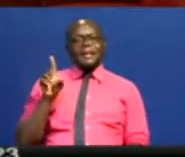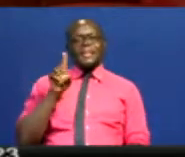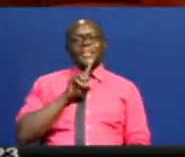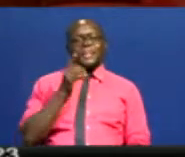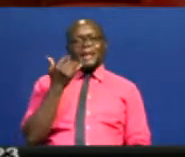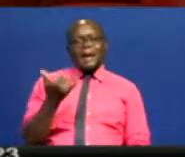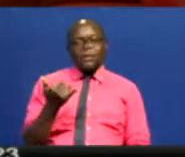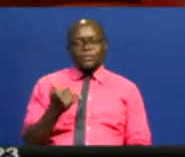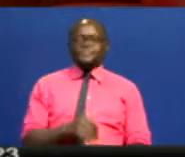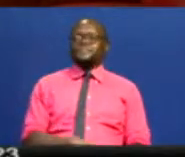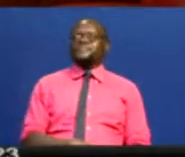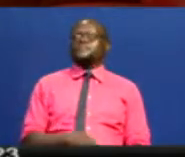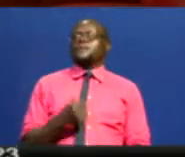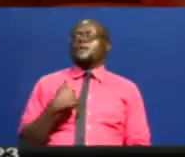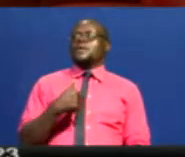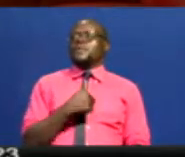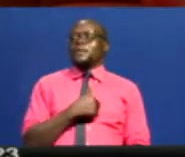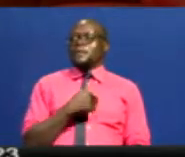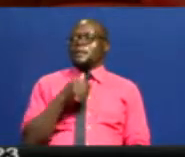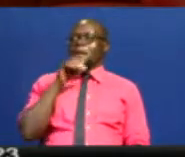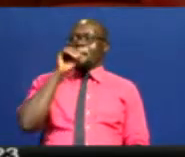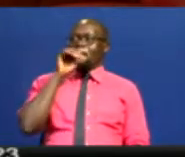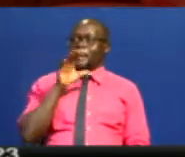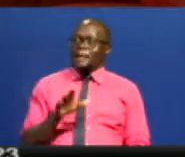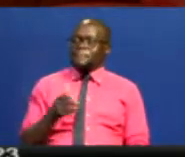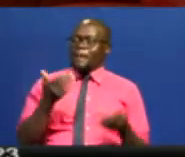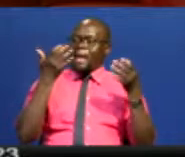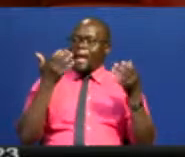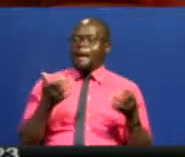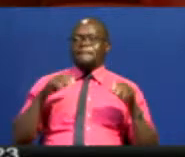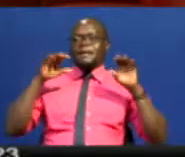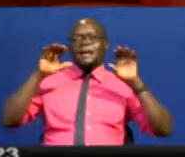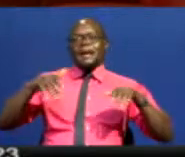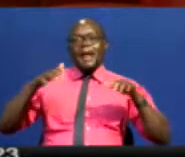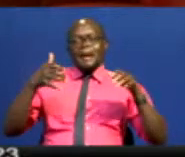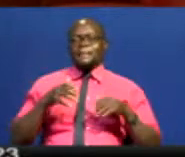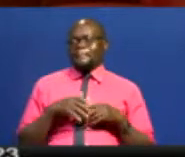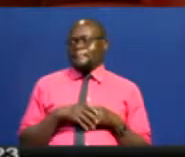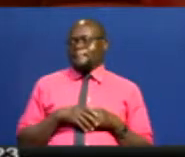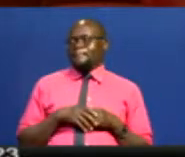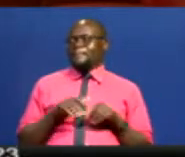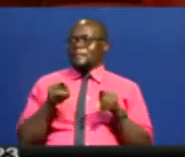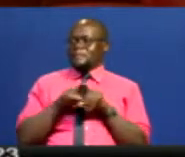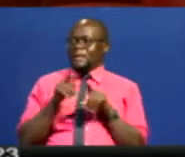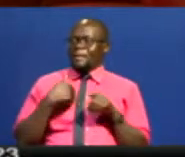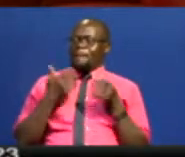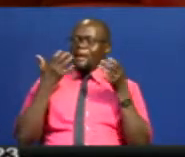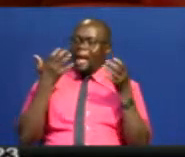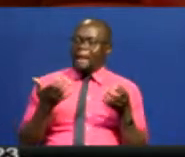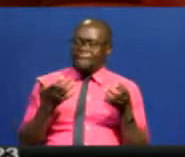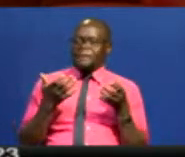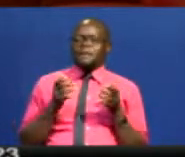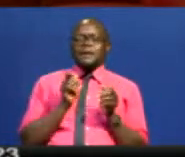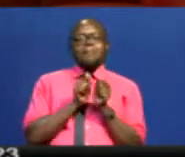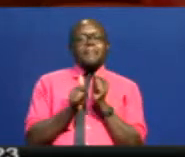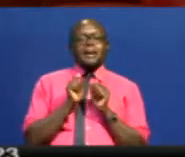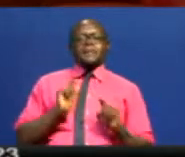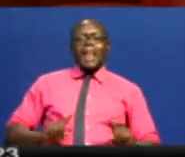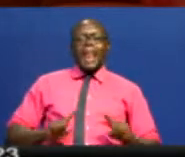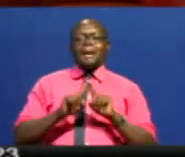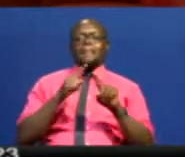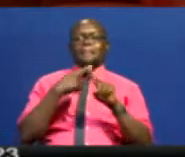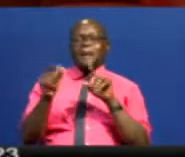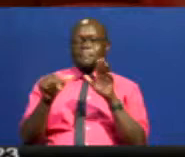Right now, we are blessed with heavy rains. And also we had a bumper harvest. But the problem is